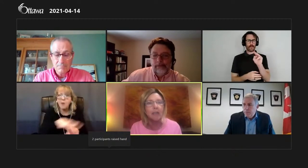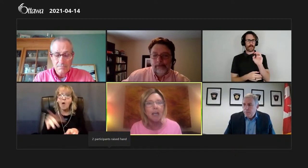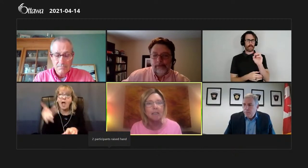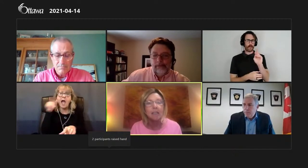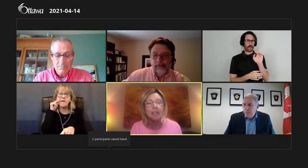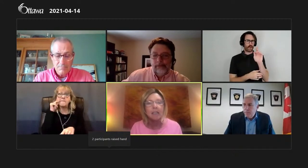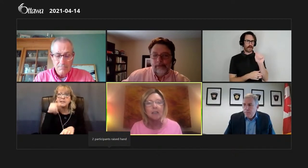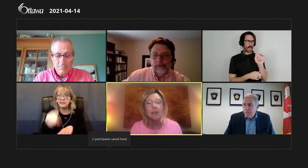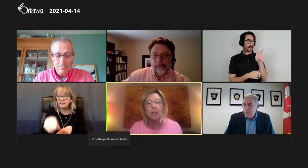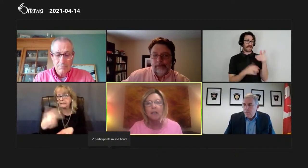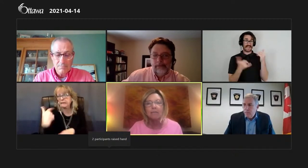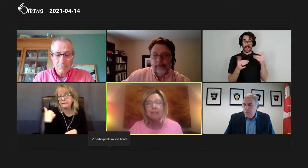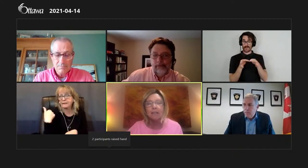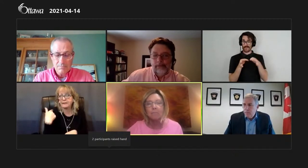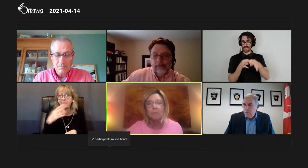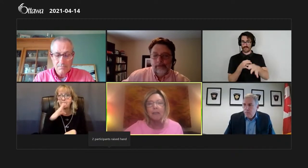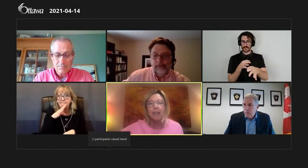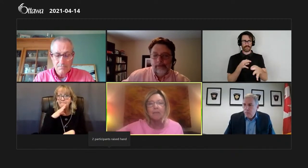concerned that, you know,